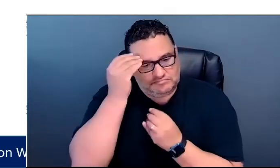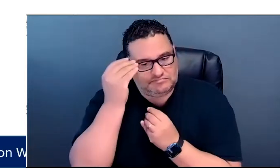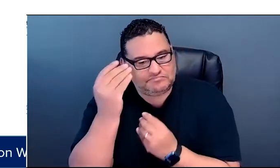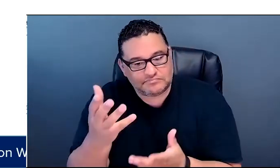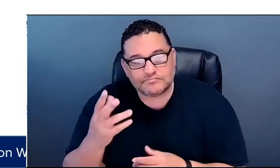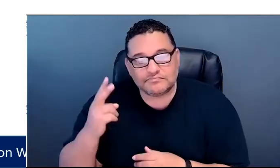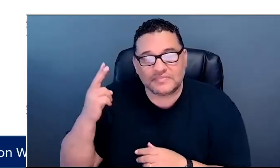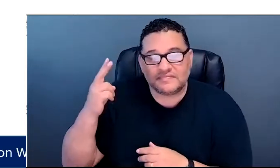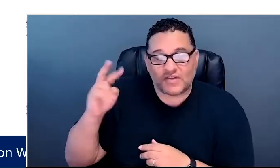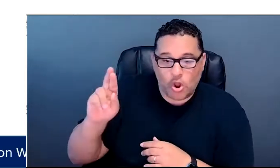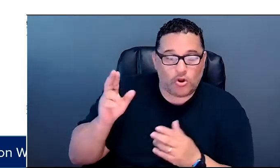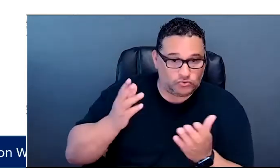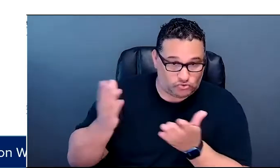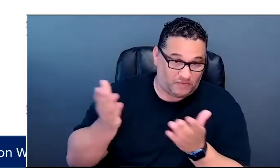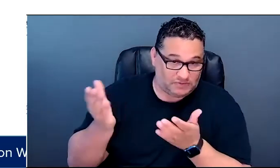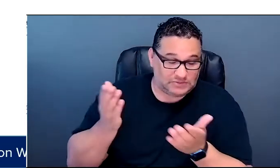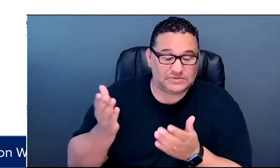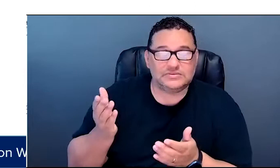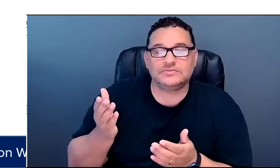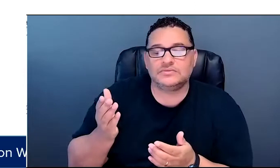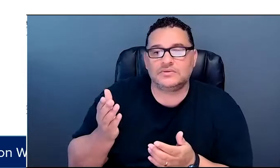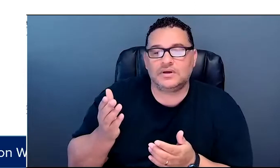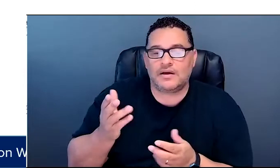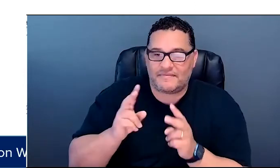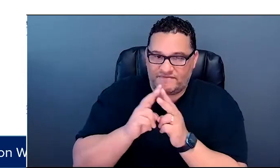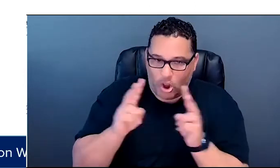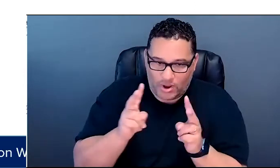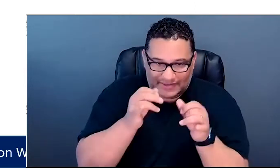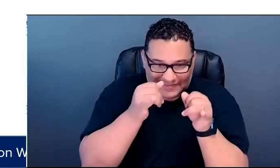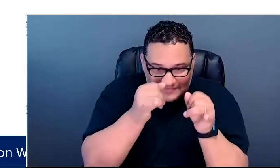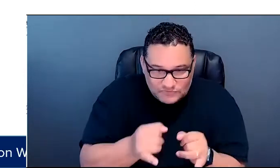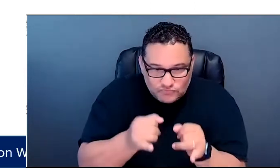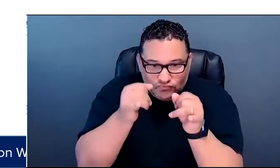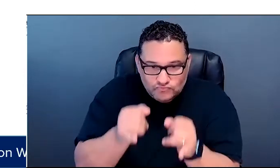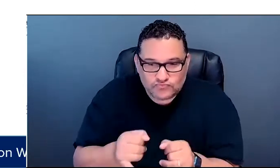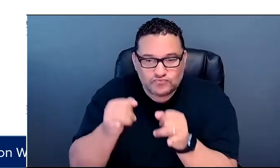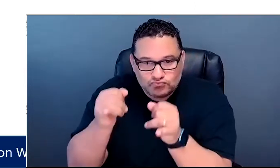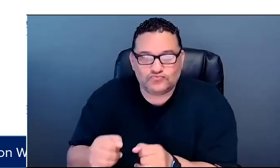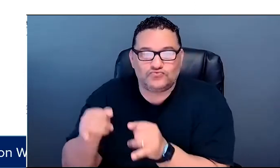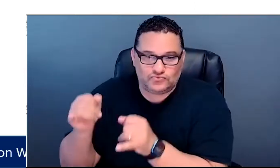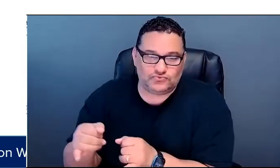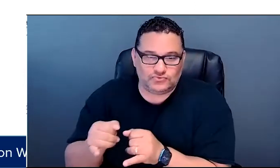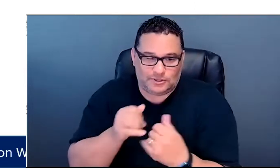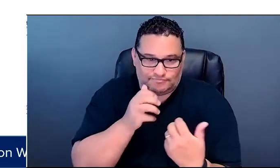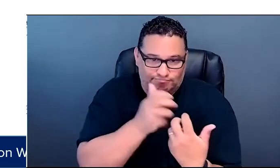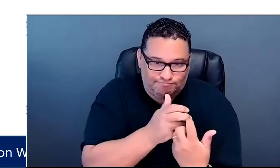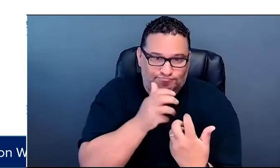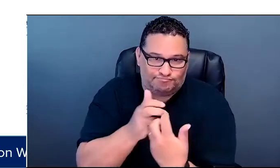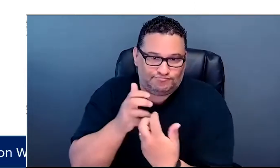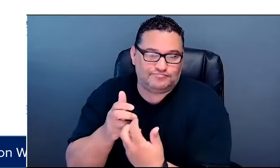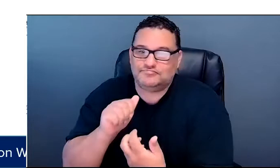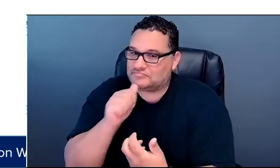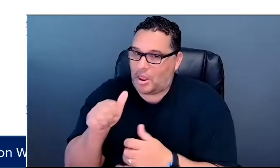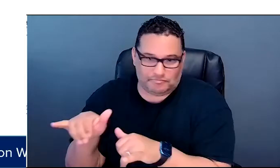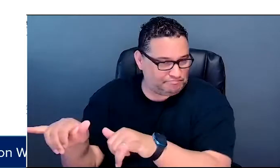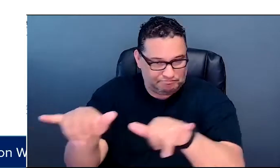VR services are individualized to the person receiving them.